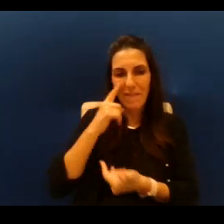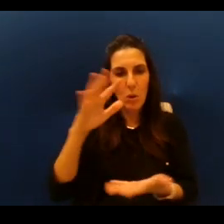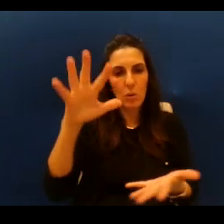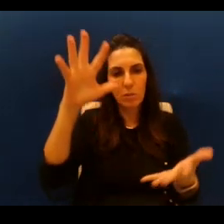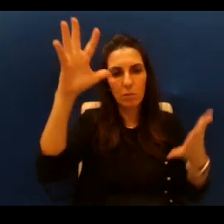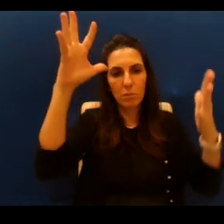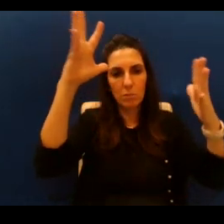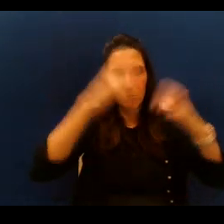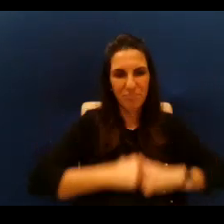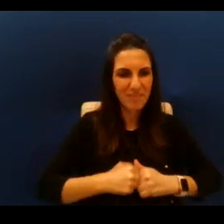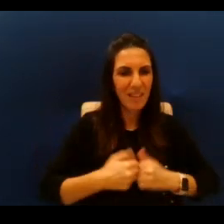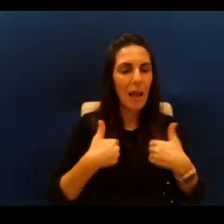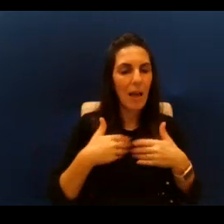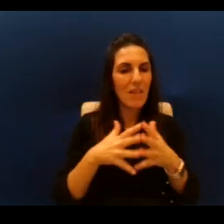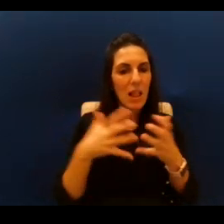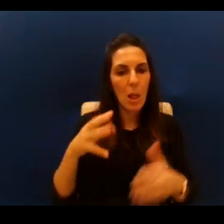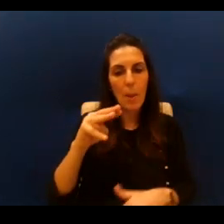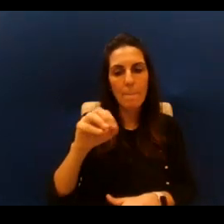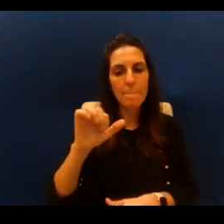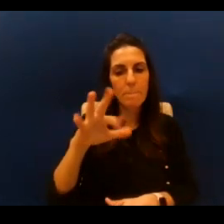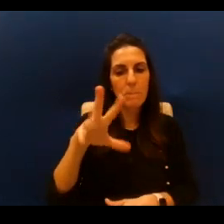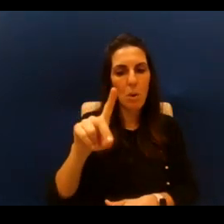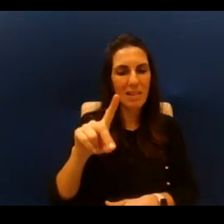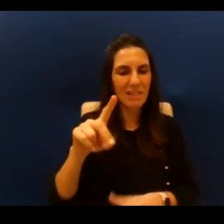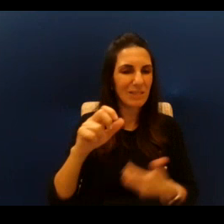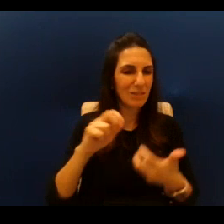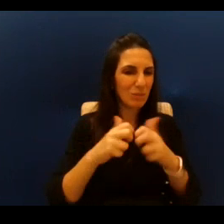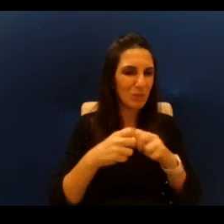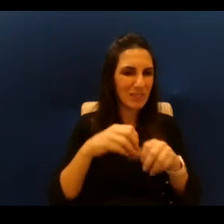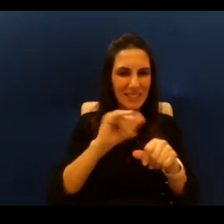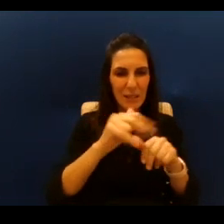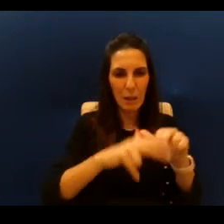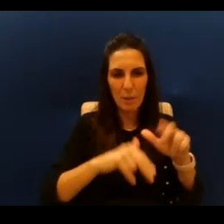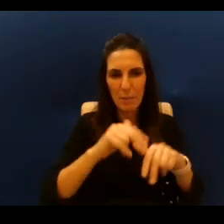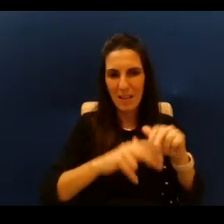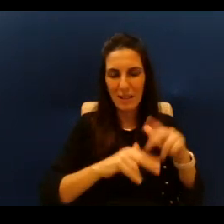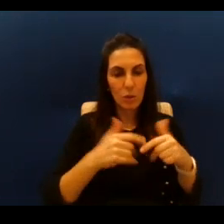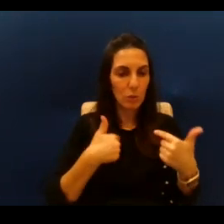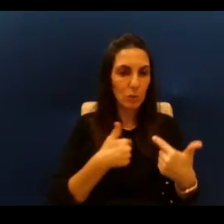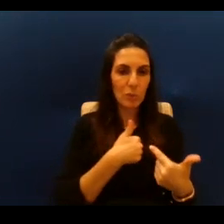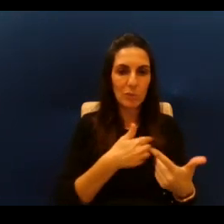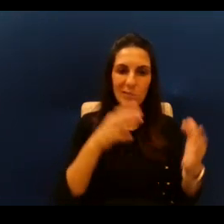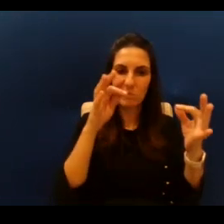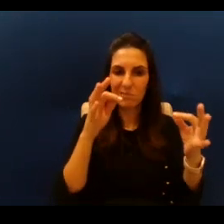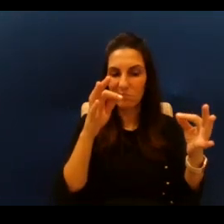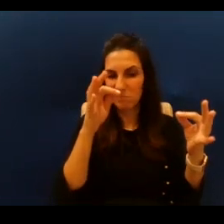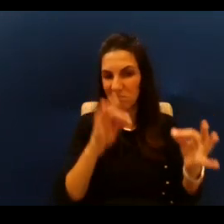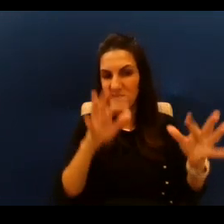mold issue. There's a lot of mold issue actually in the building. So it is a pretty sick building.